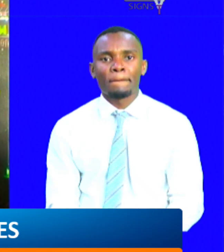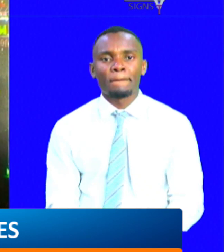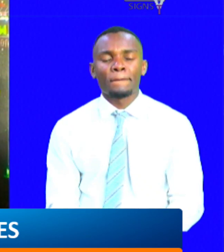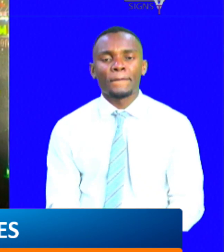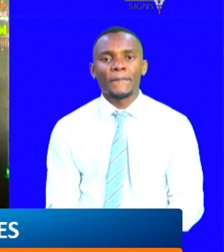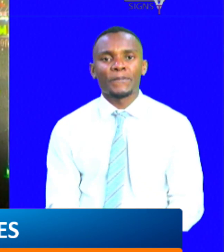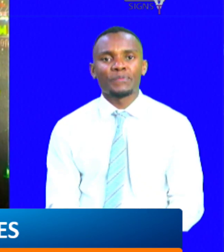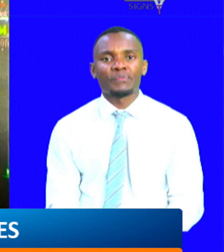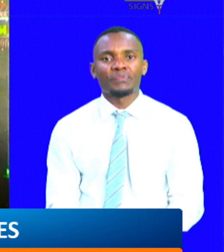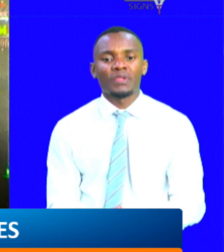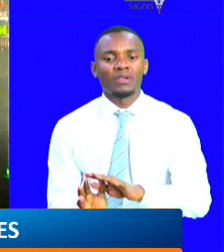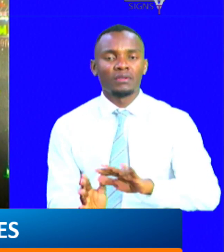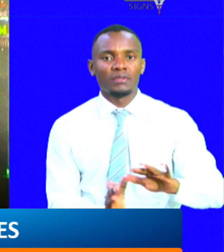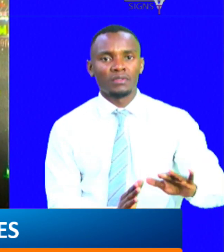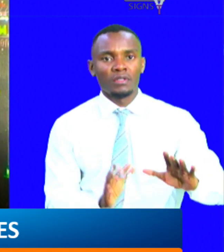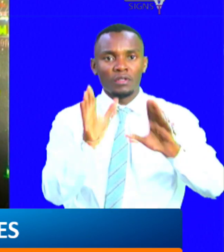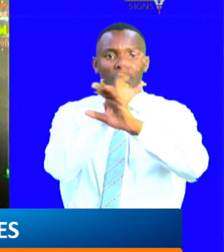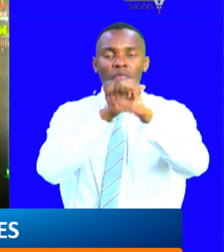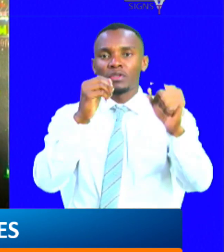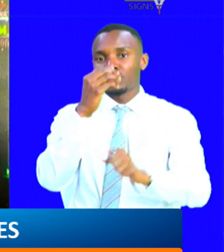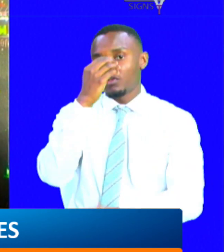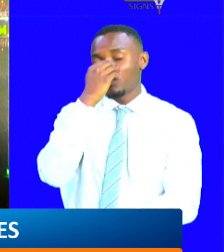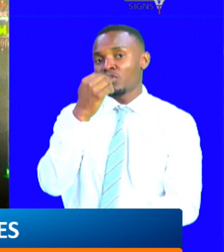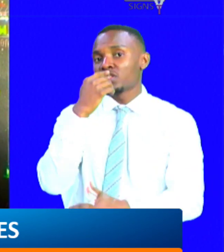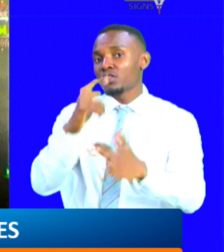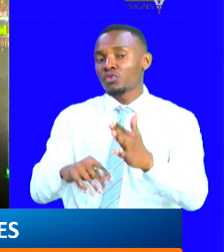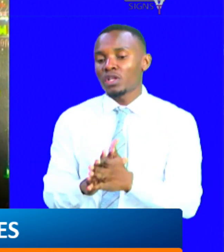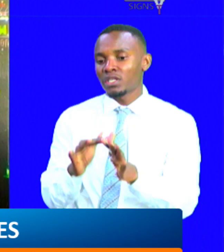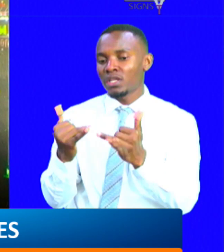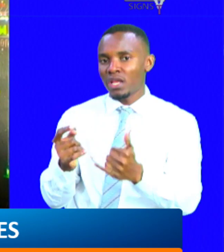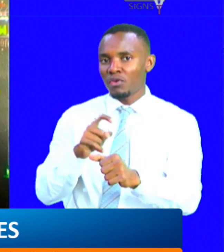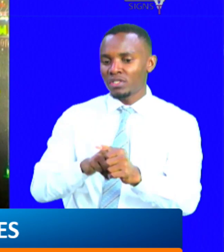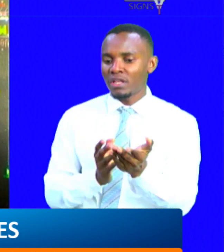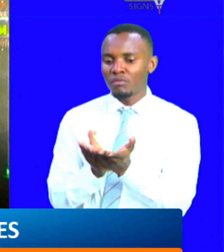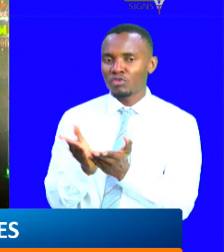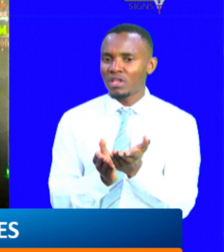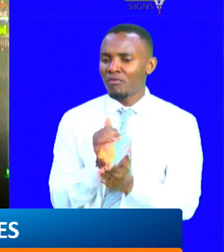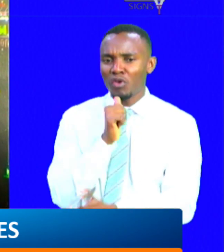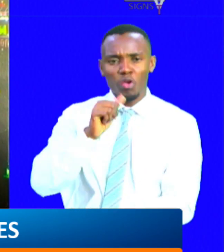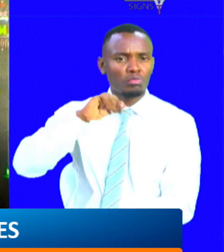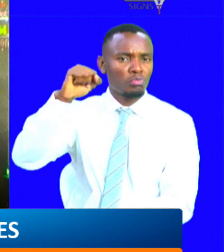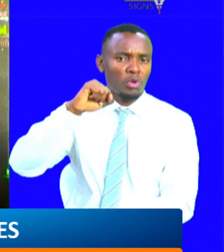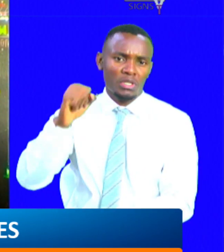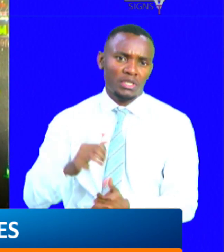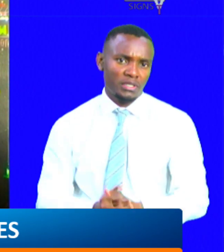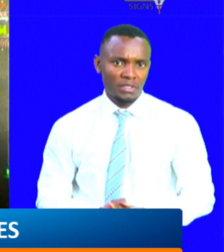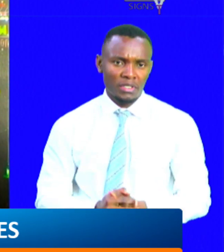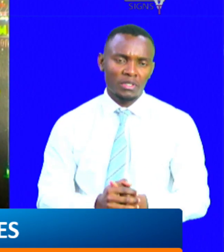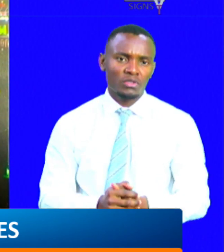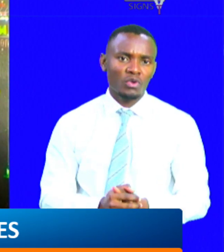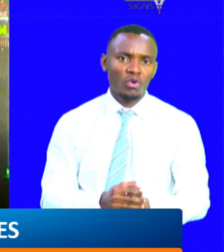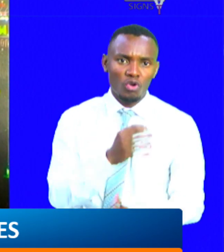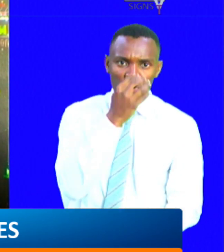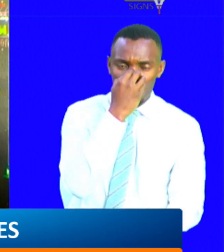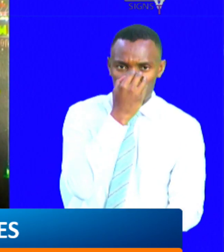And away from that now to President Ruto says it is time to serve and not politics. President William Ruto has called for